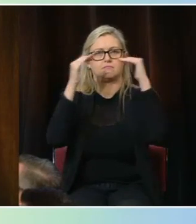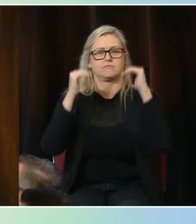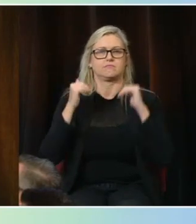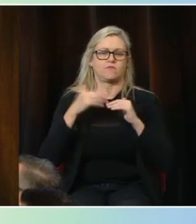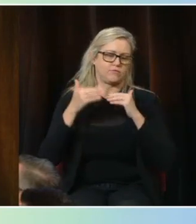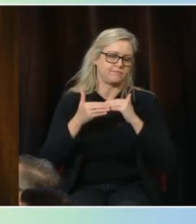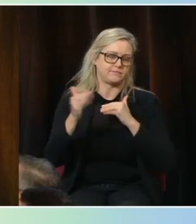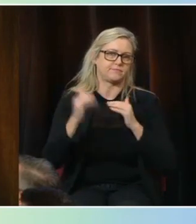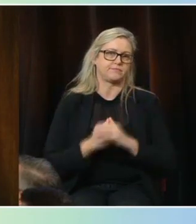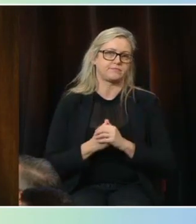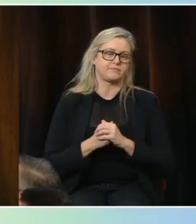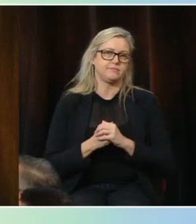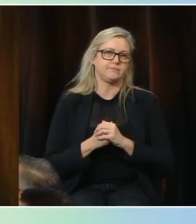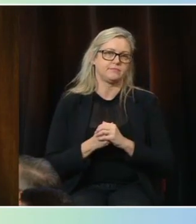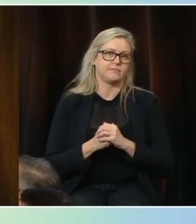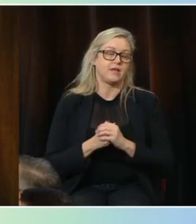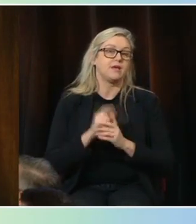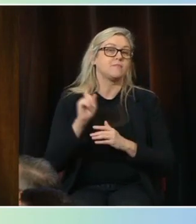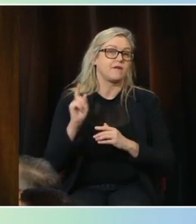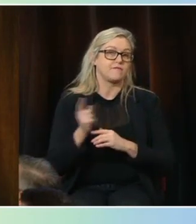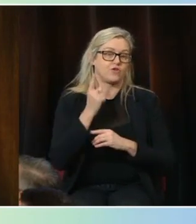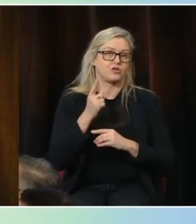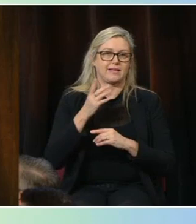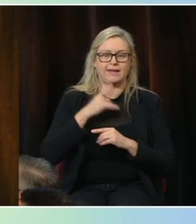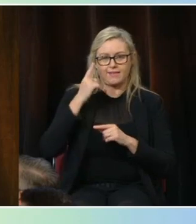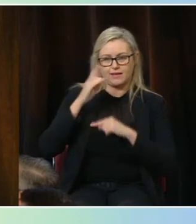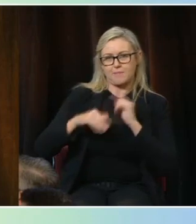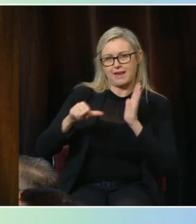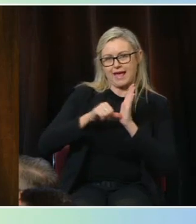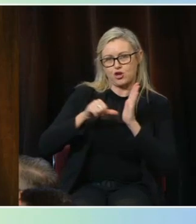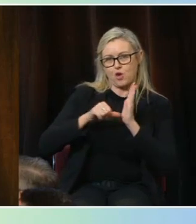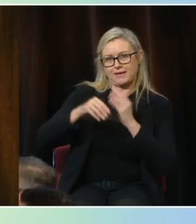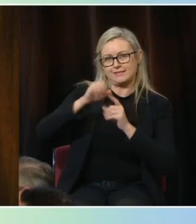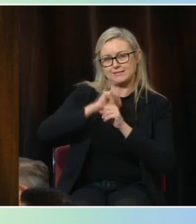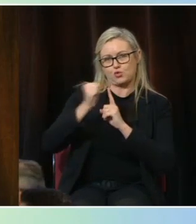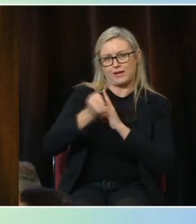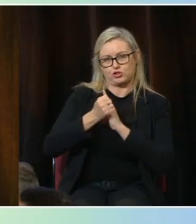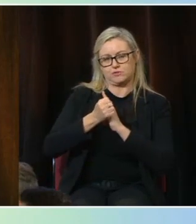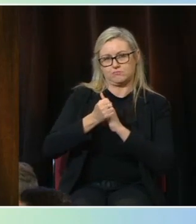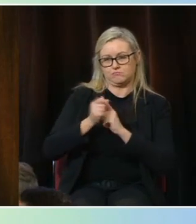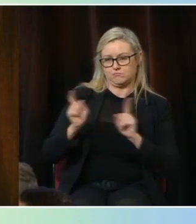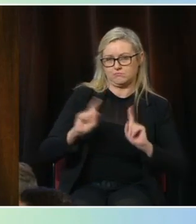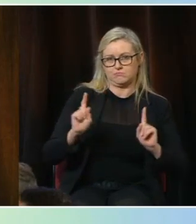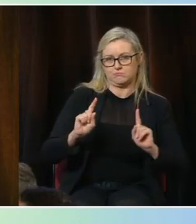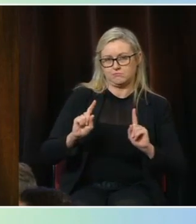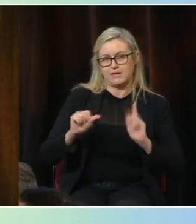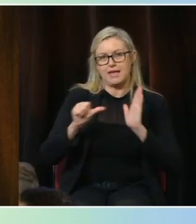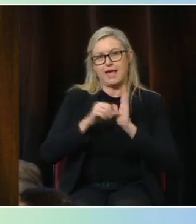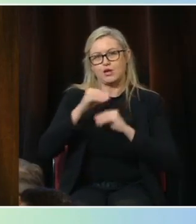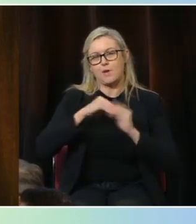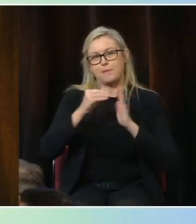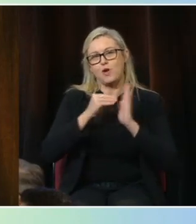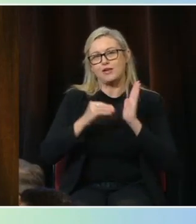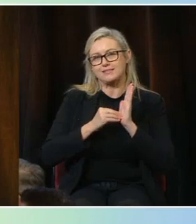but before I get to that I think we need to understand the lay of the economic land too often conversations about Economic Policy are conducted in the